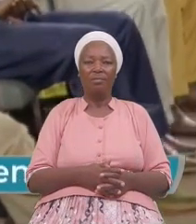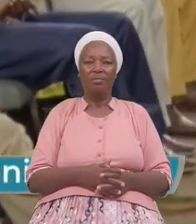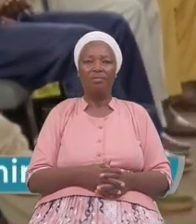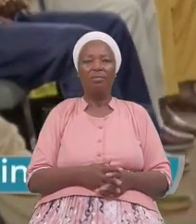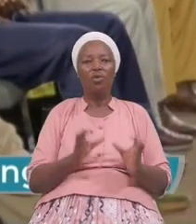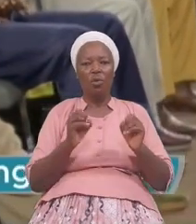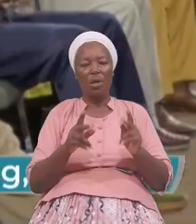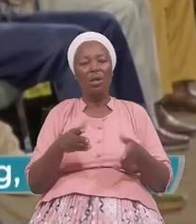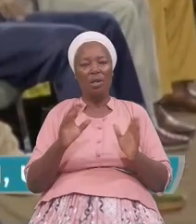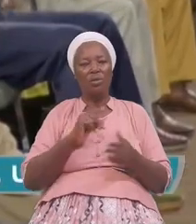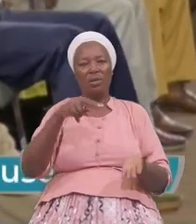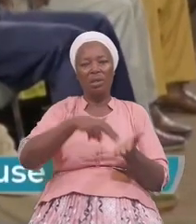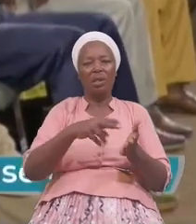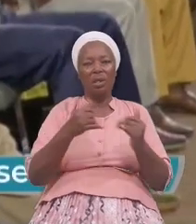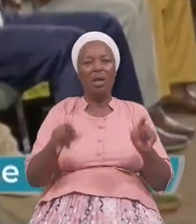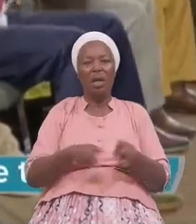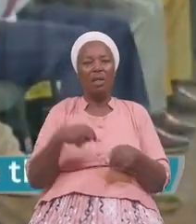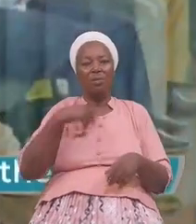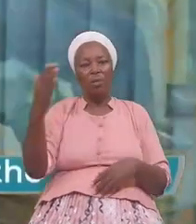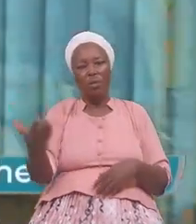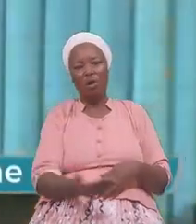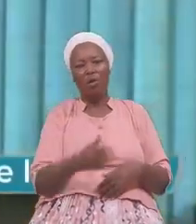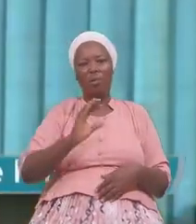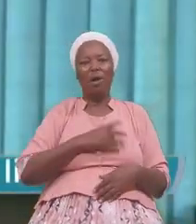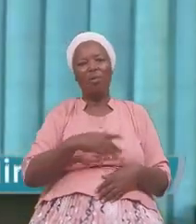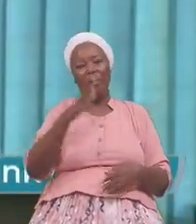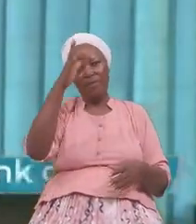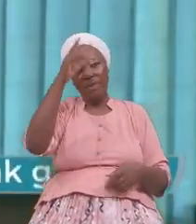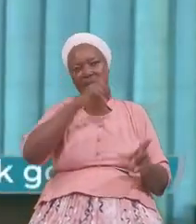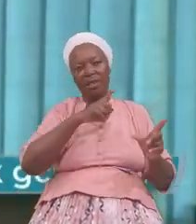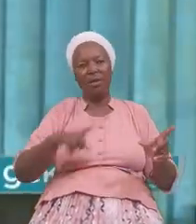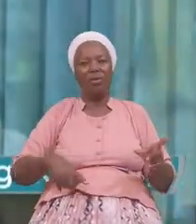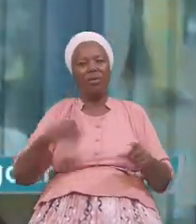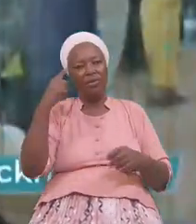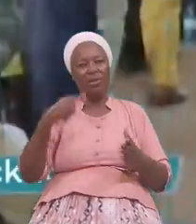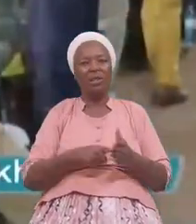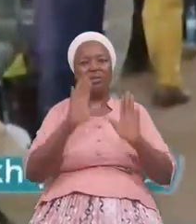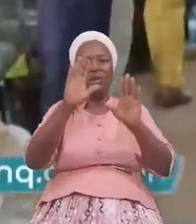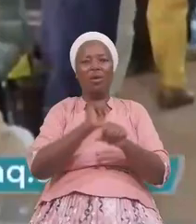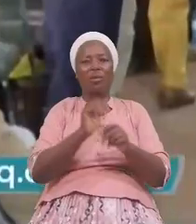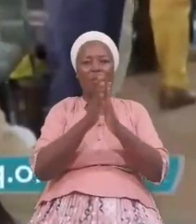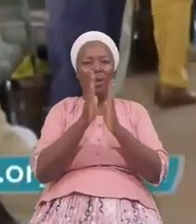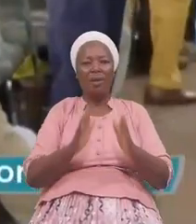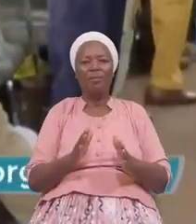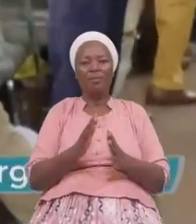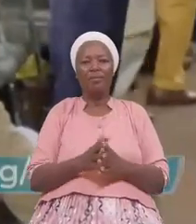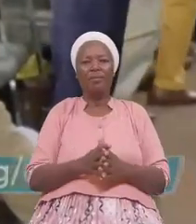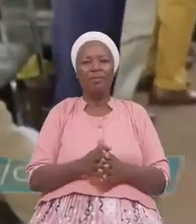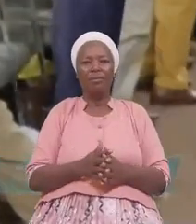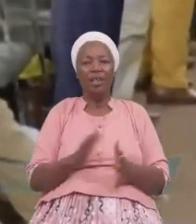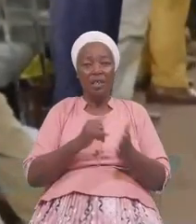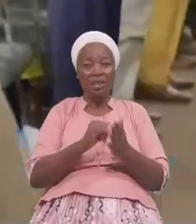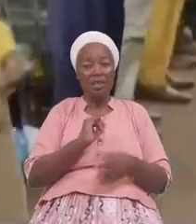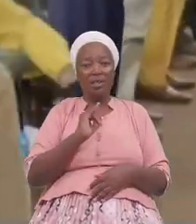Okay, let's all rise up now as we welcome our beloved Father in the Lord for this miracle prayer. It is your